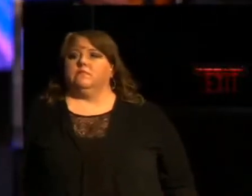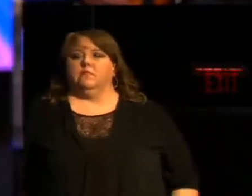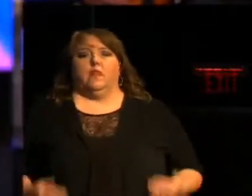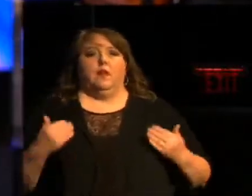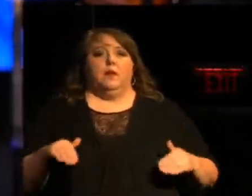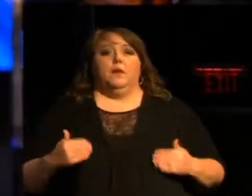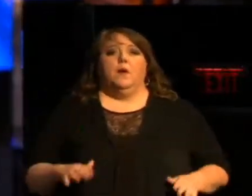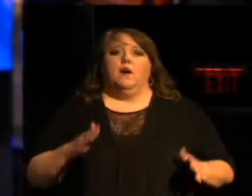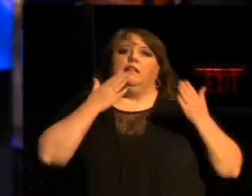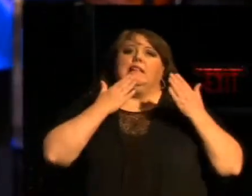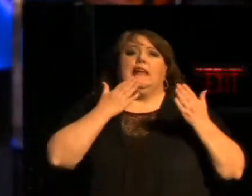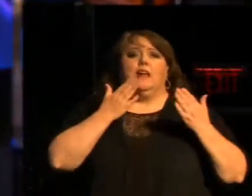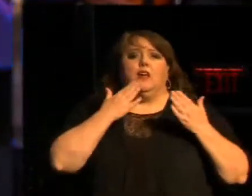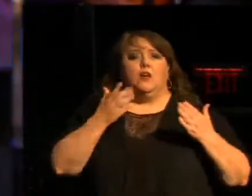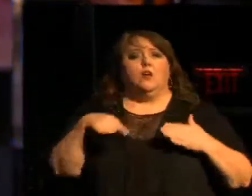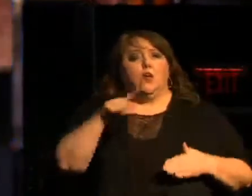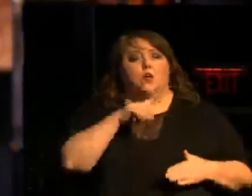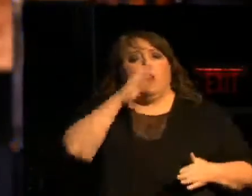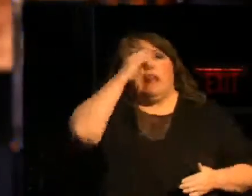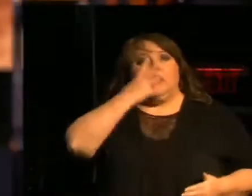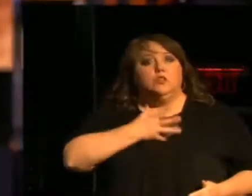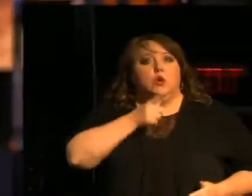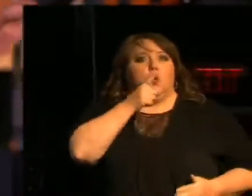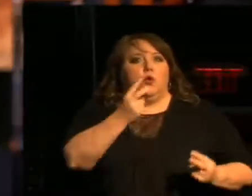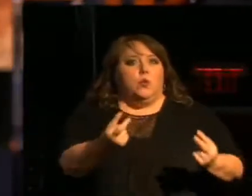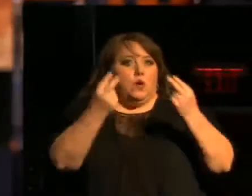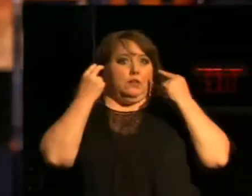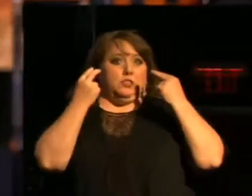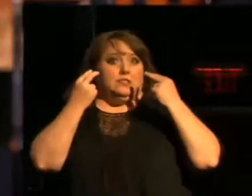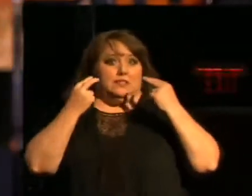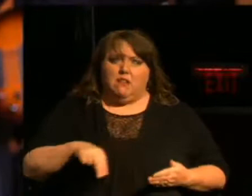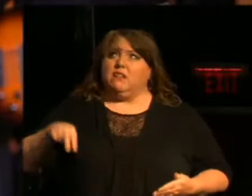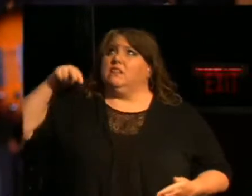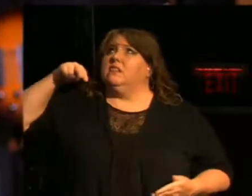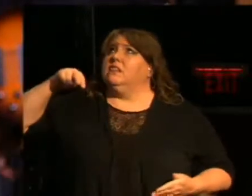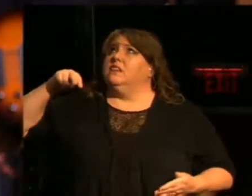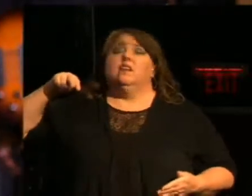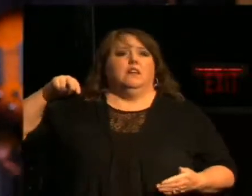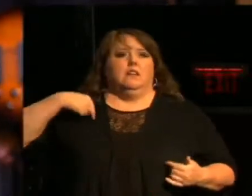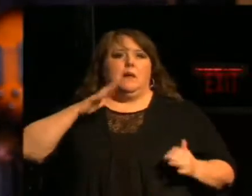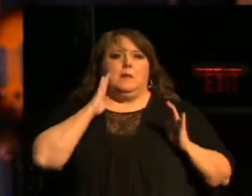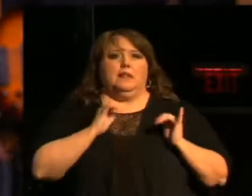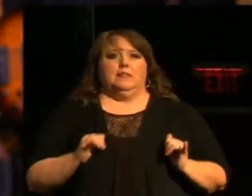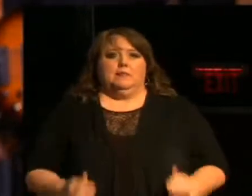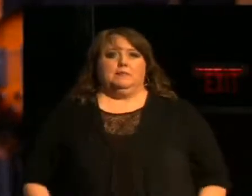Every precious one, a child you died to save.